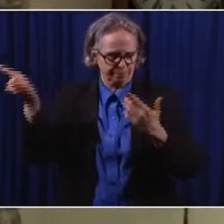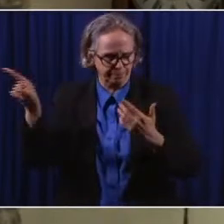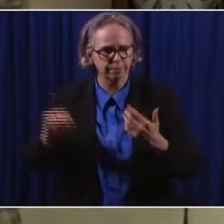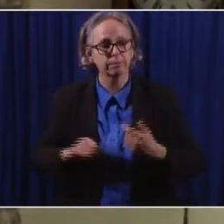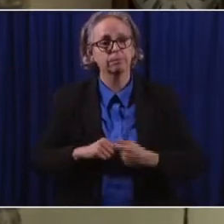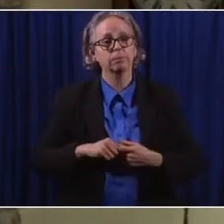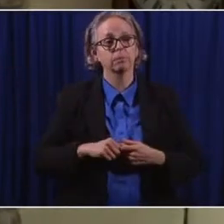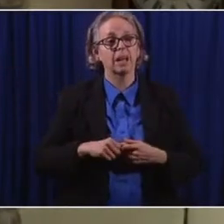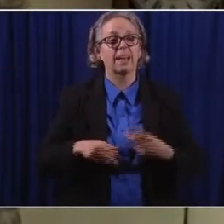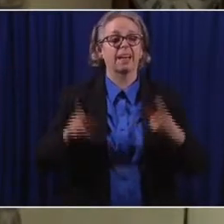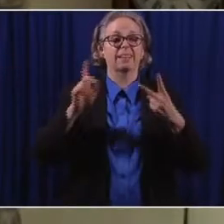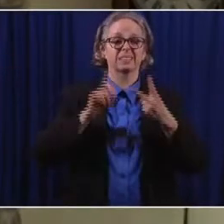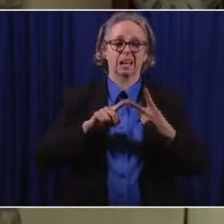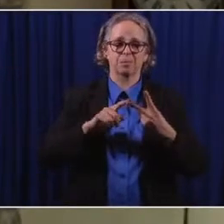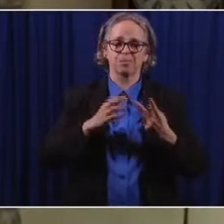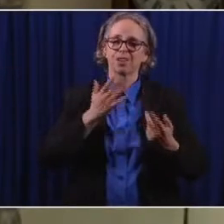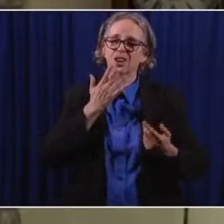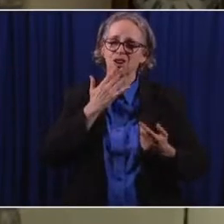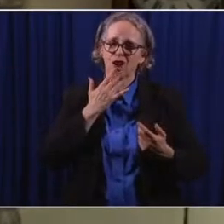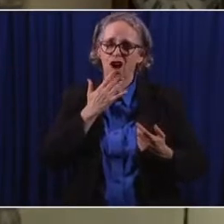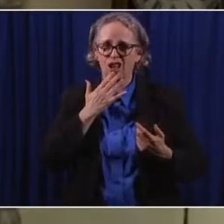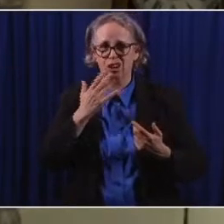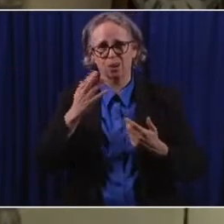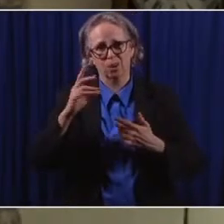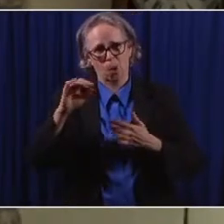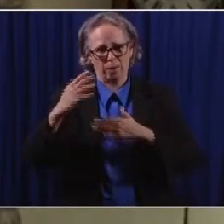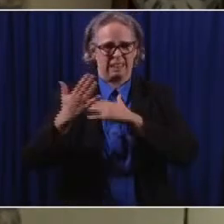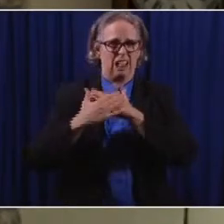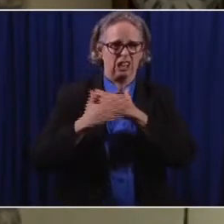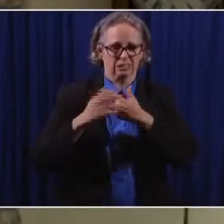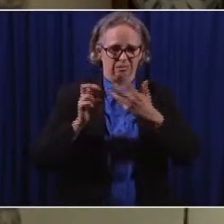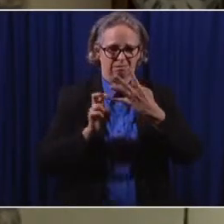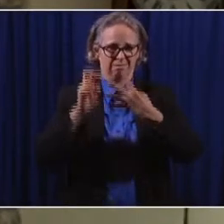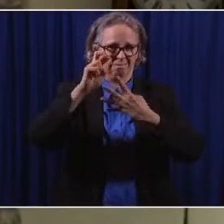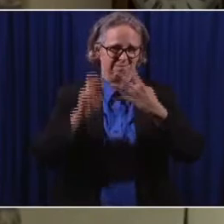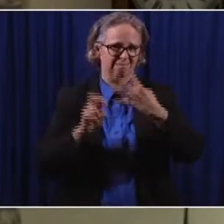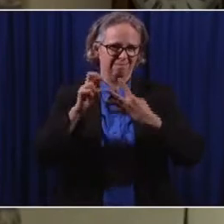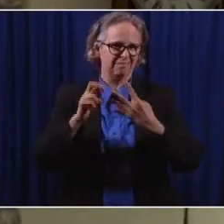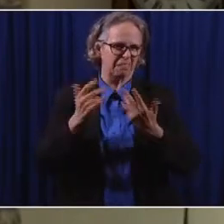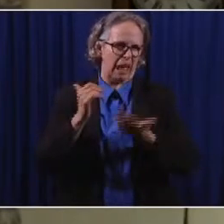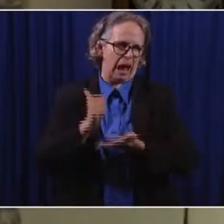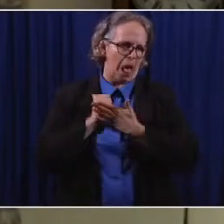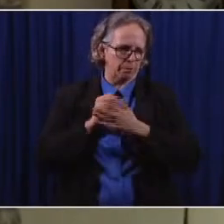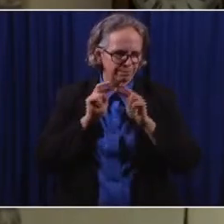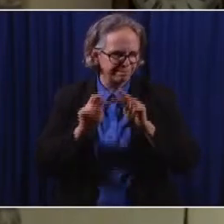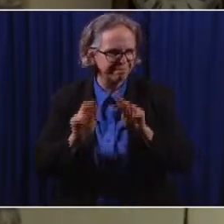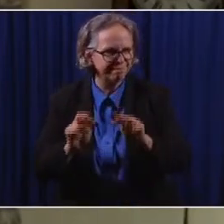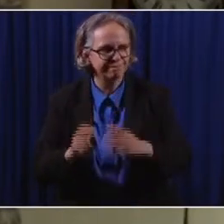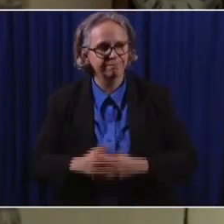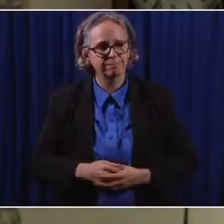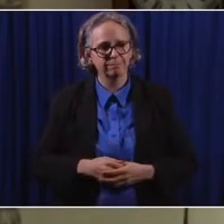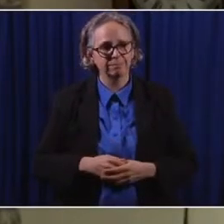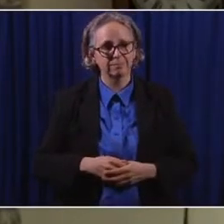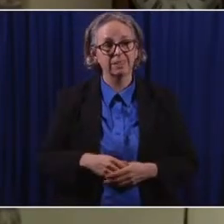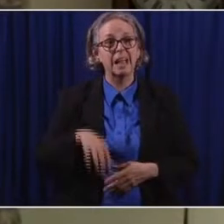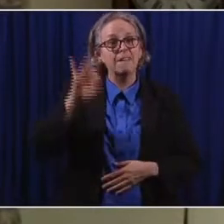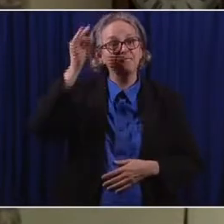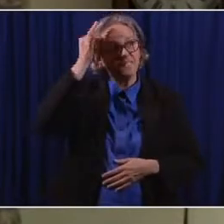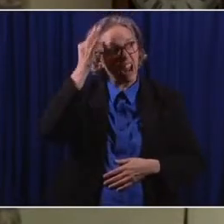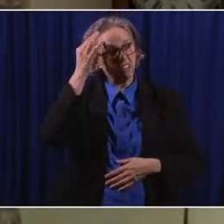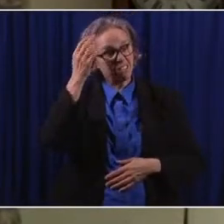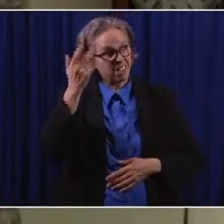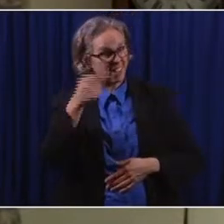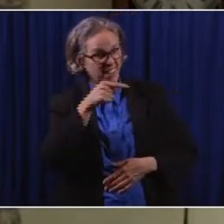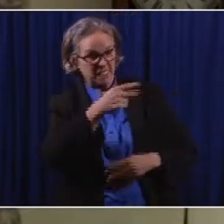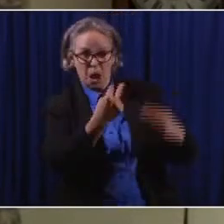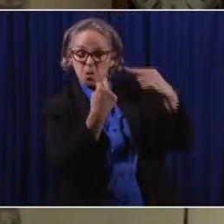color code. So, I mean, one thing the federal government has, they go by positivity,